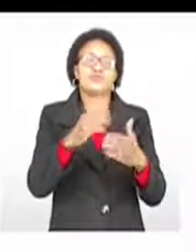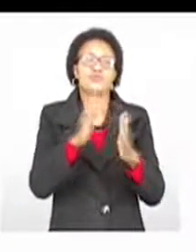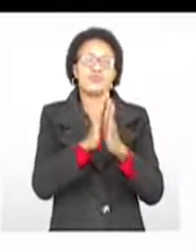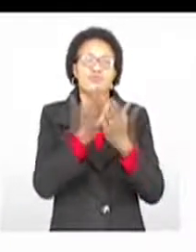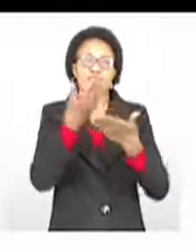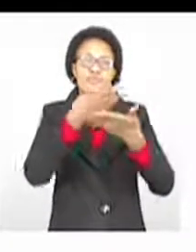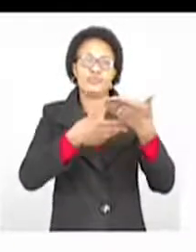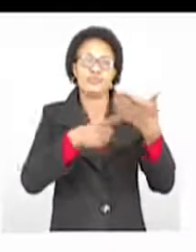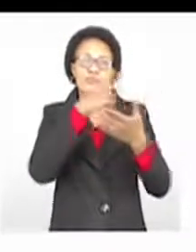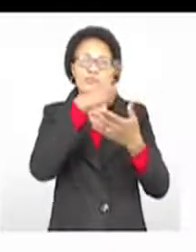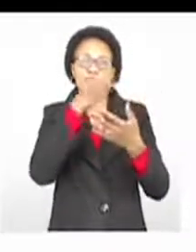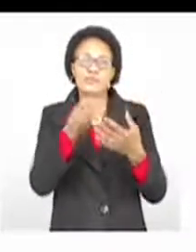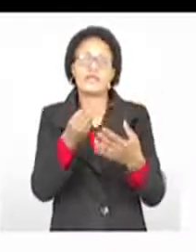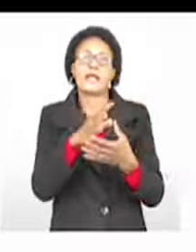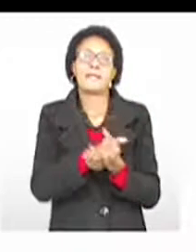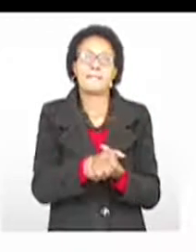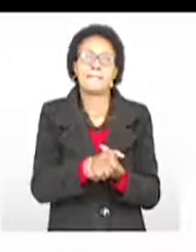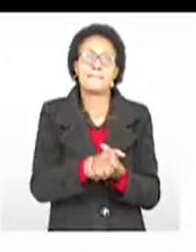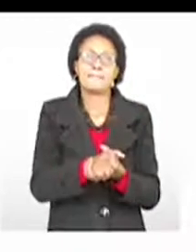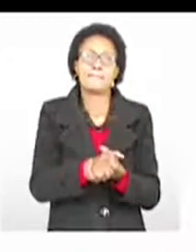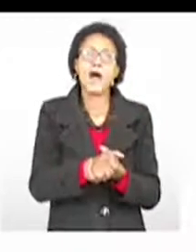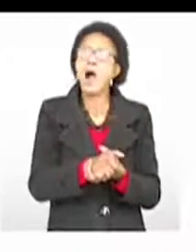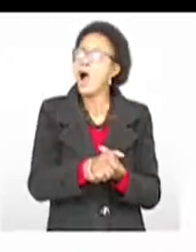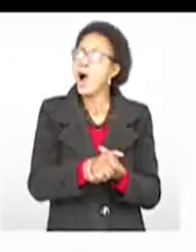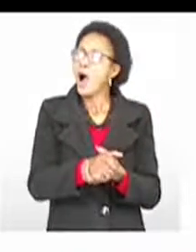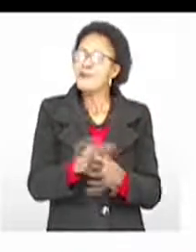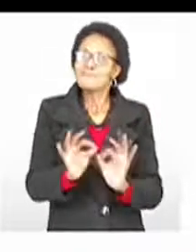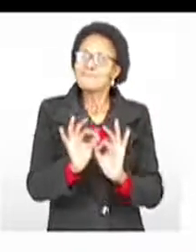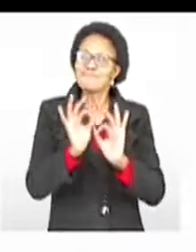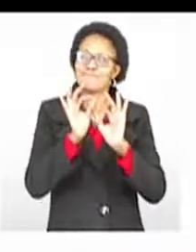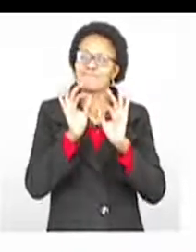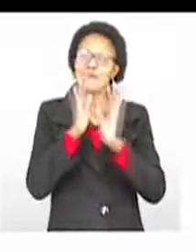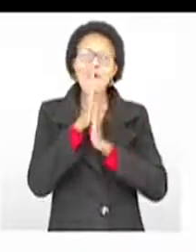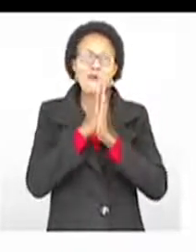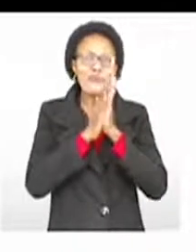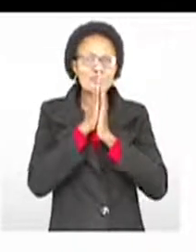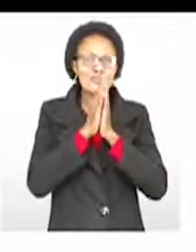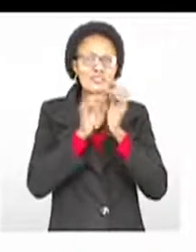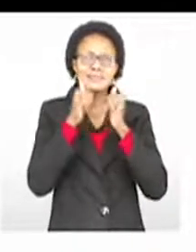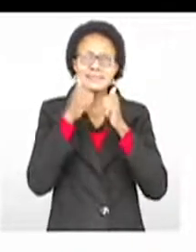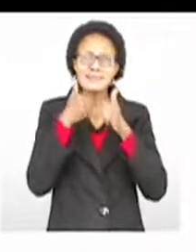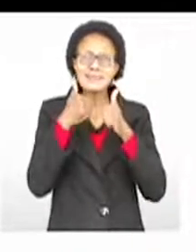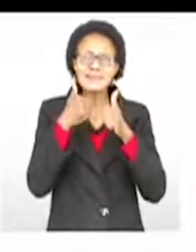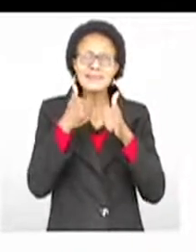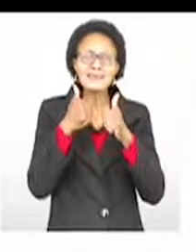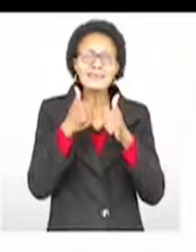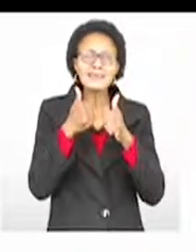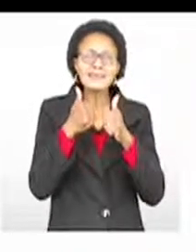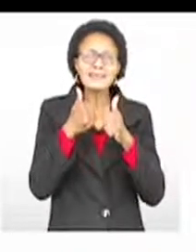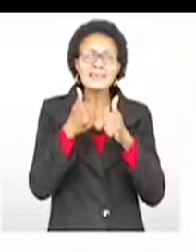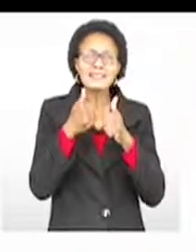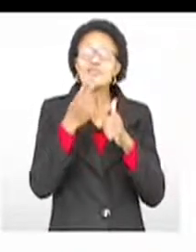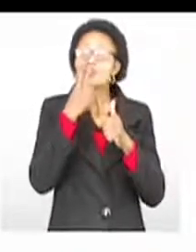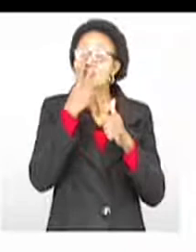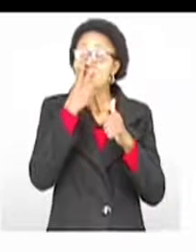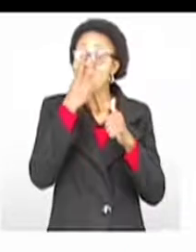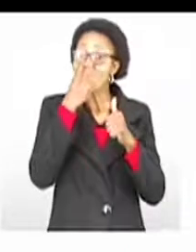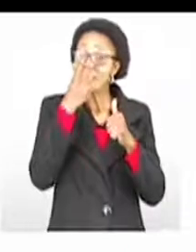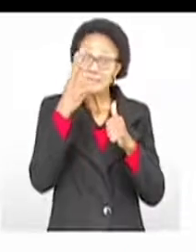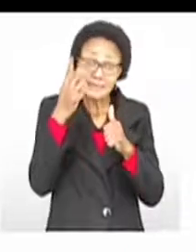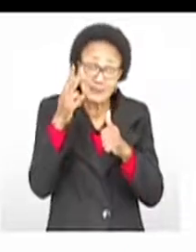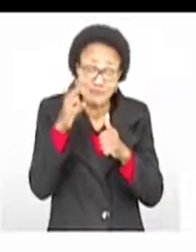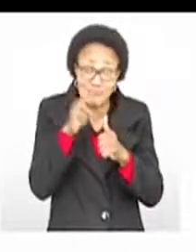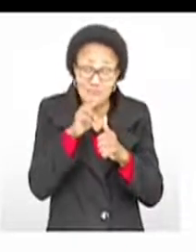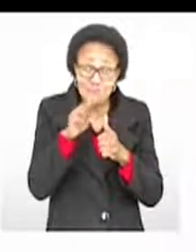10, we have something very interesting. This one requires you to use your eyes or your sense